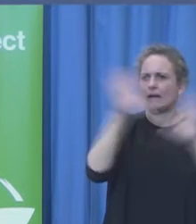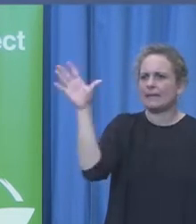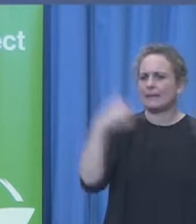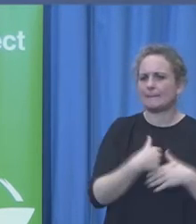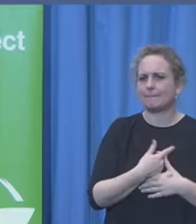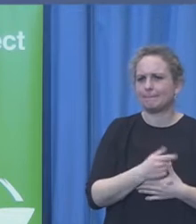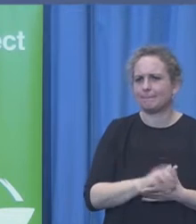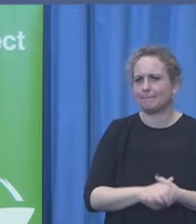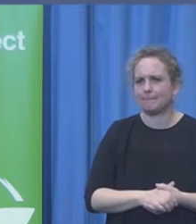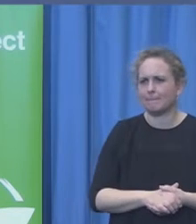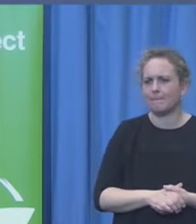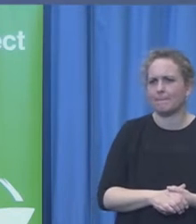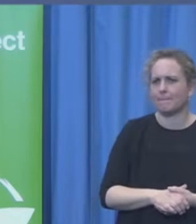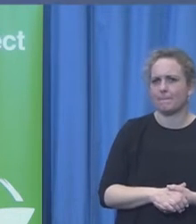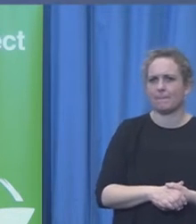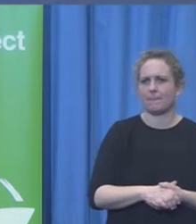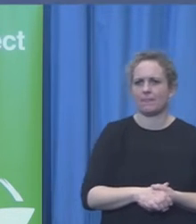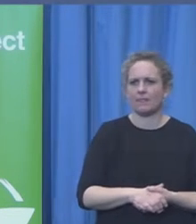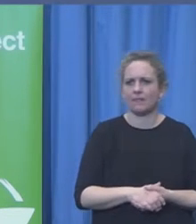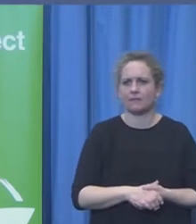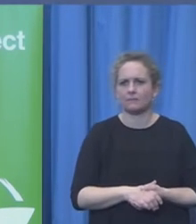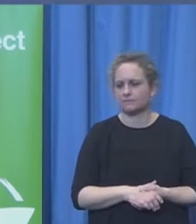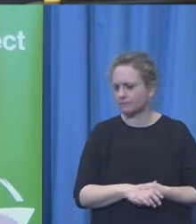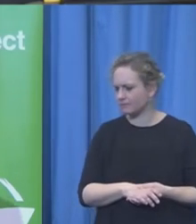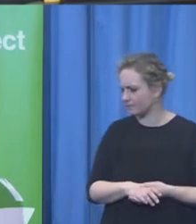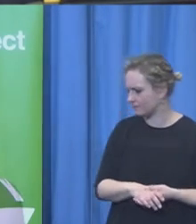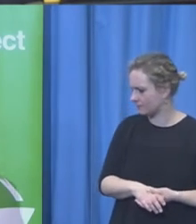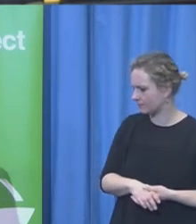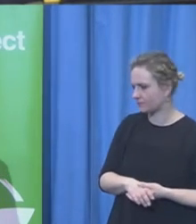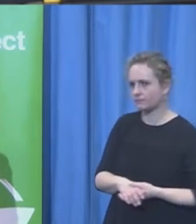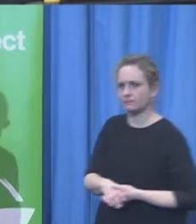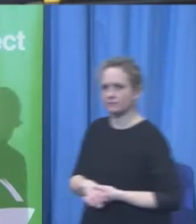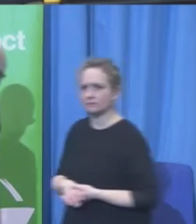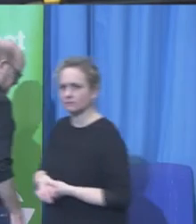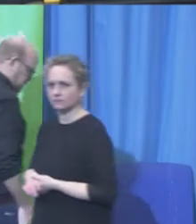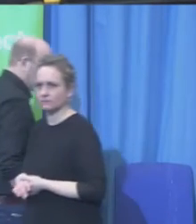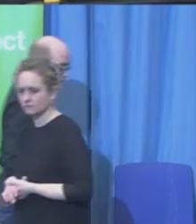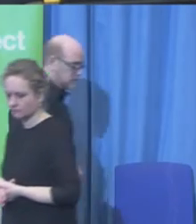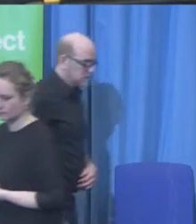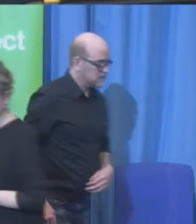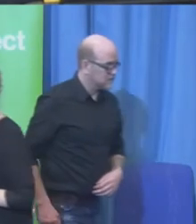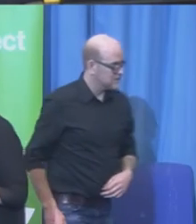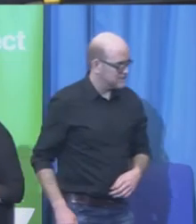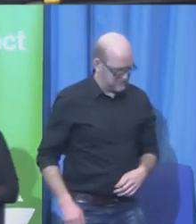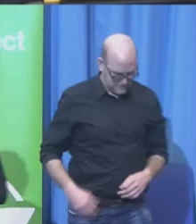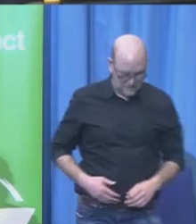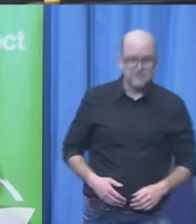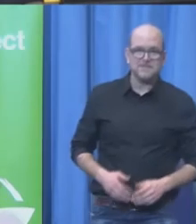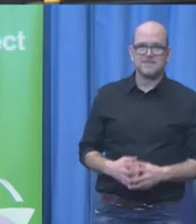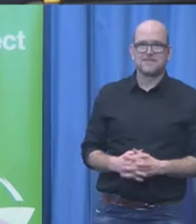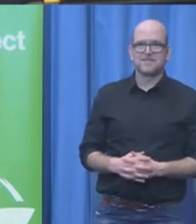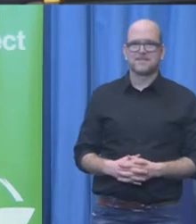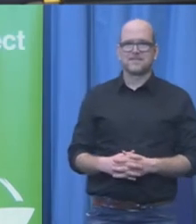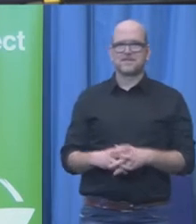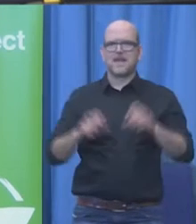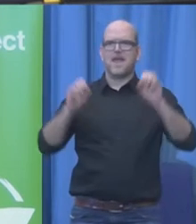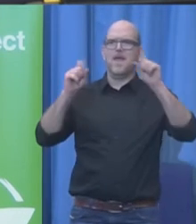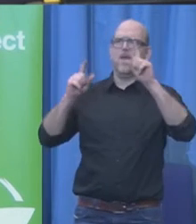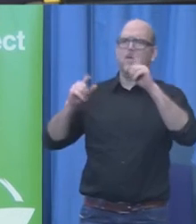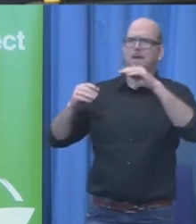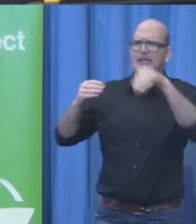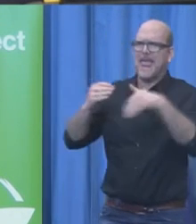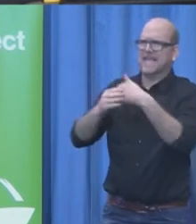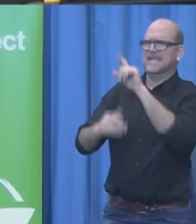given to a person? UN policy, Turkey accepted 2005, but it's